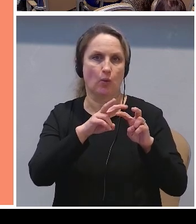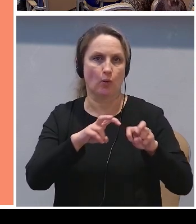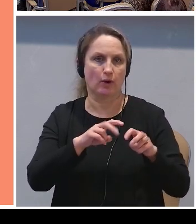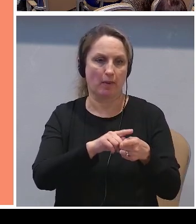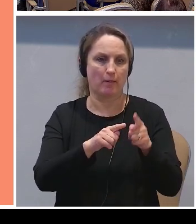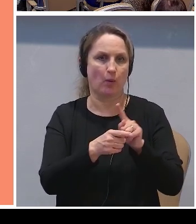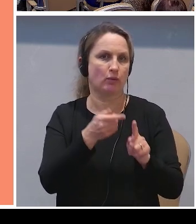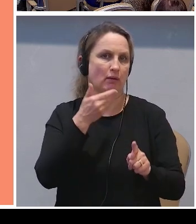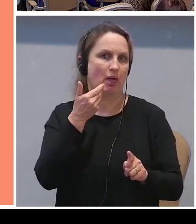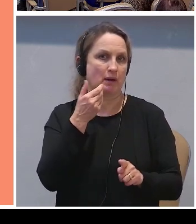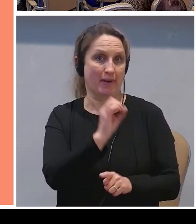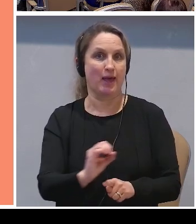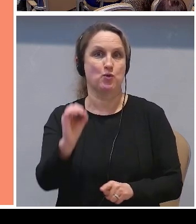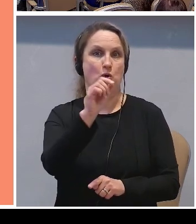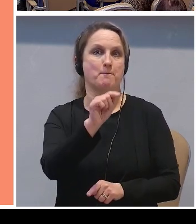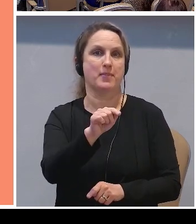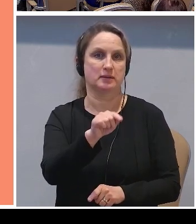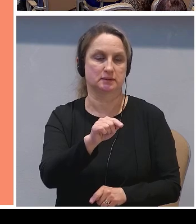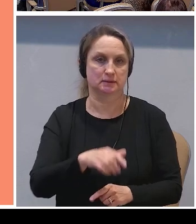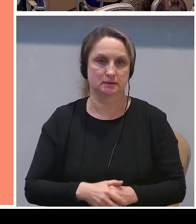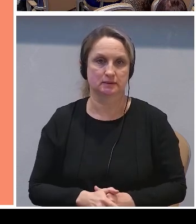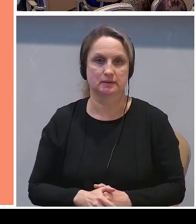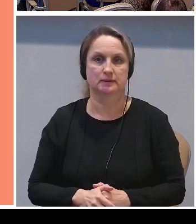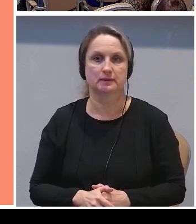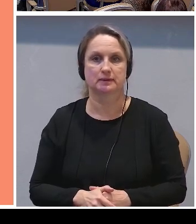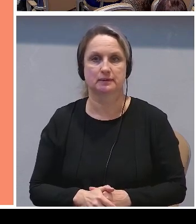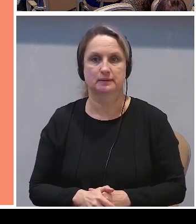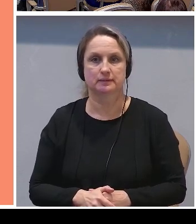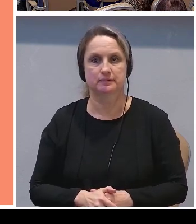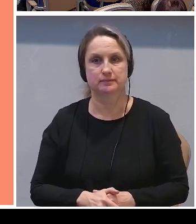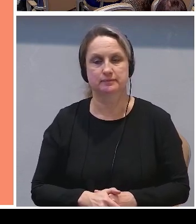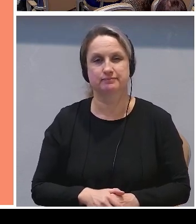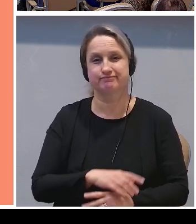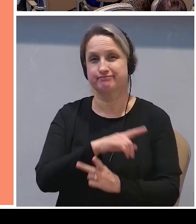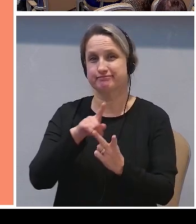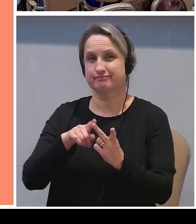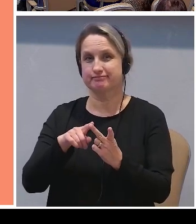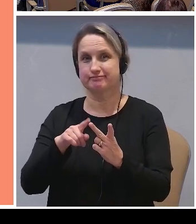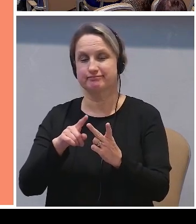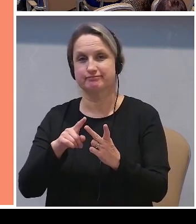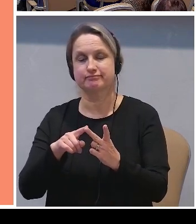are still valid from this project. And then this other project, Connect for Children, it was a partnership